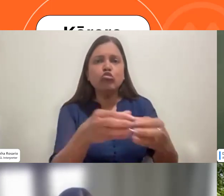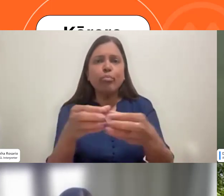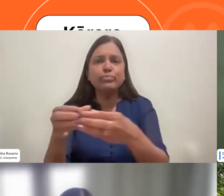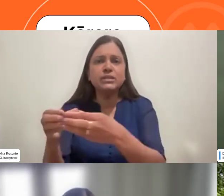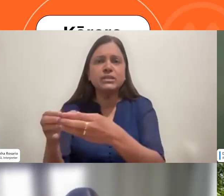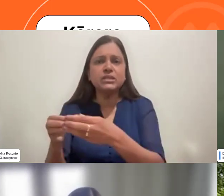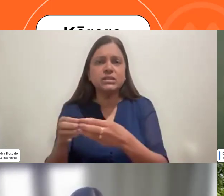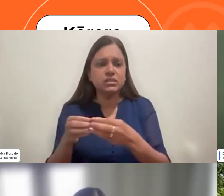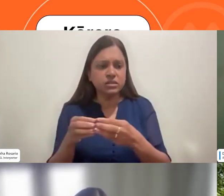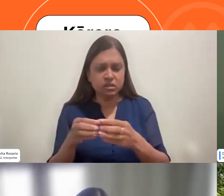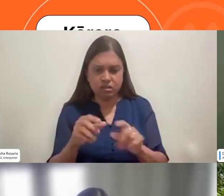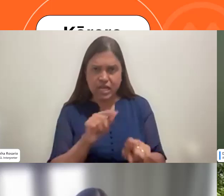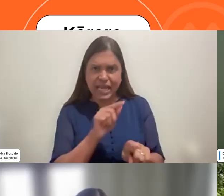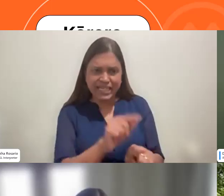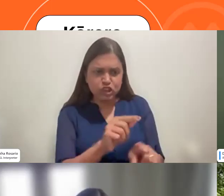demands.